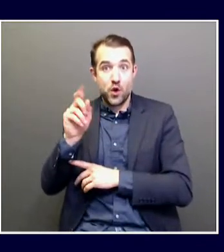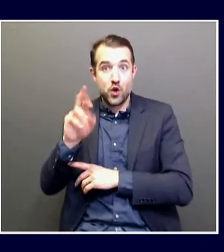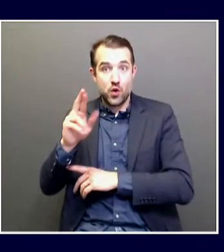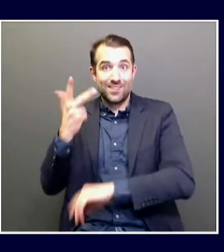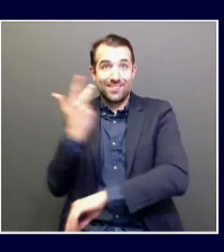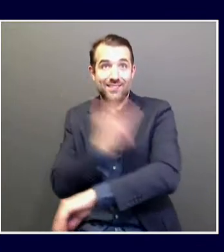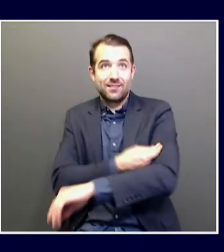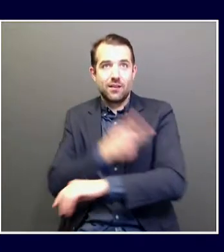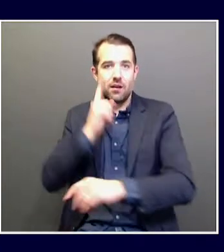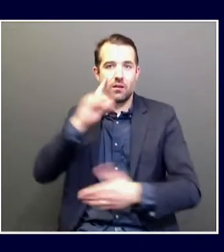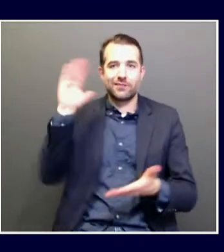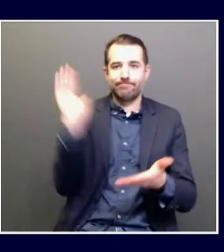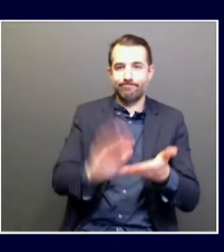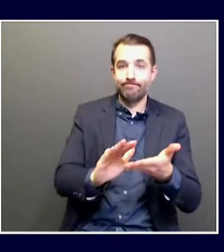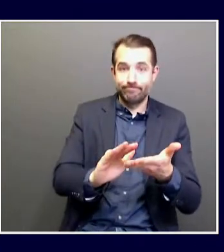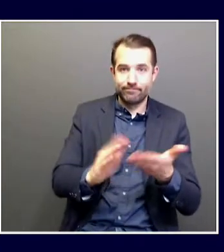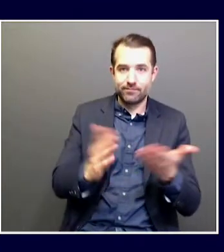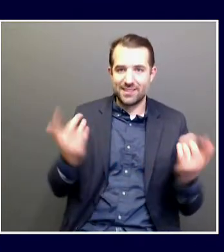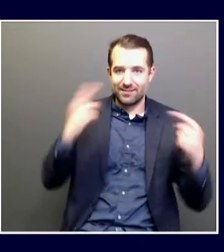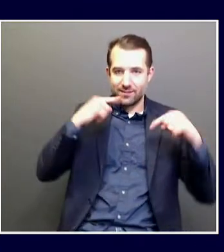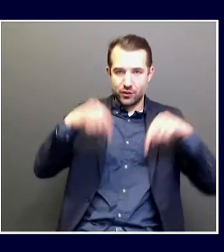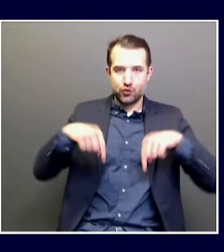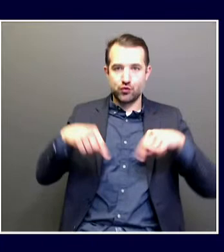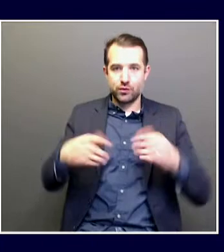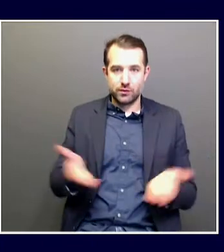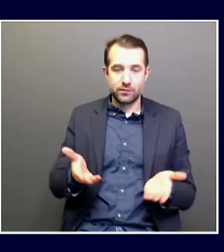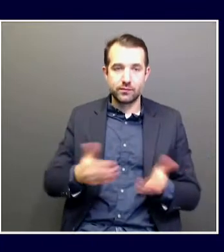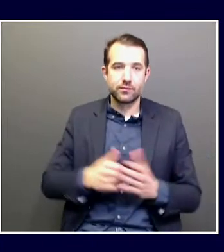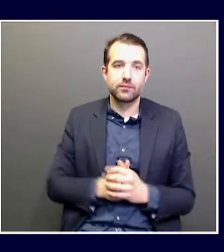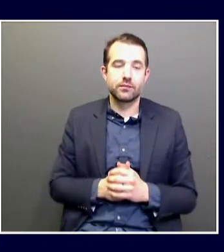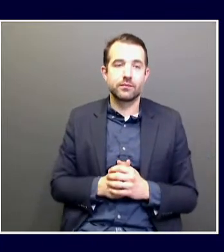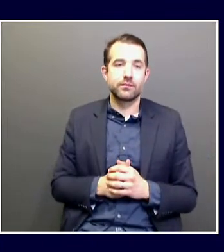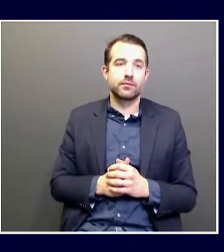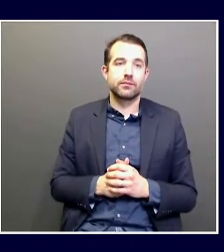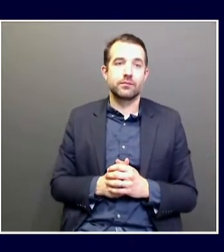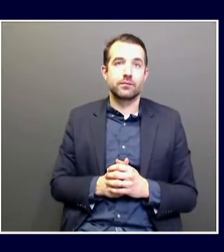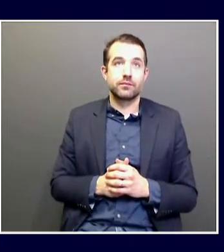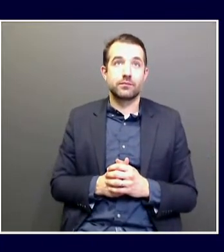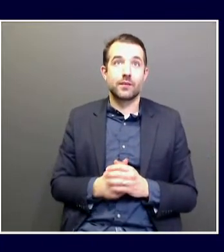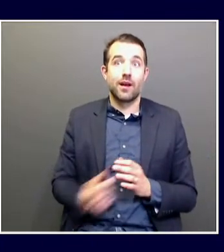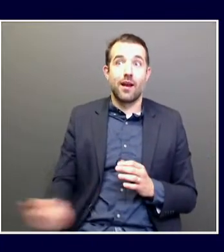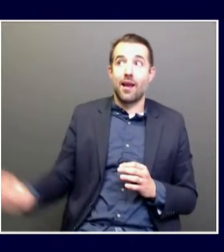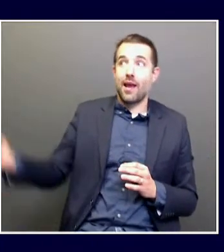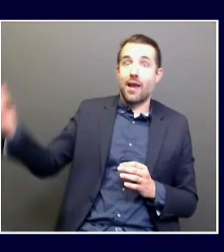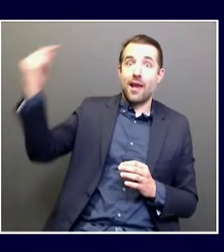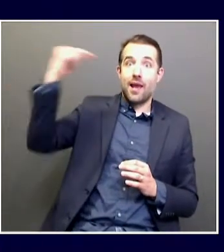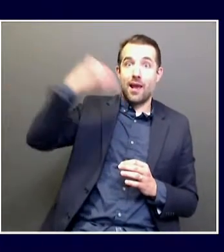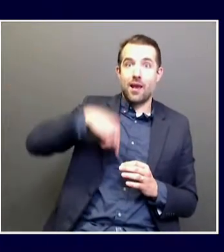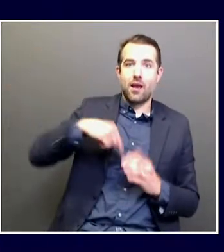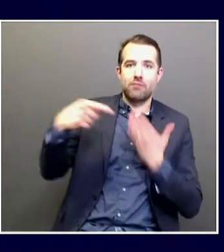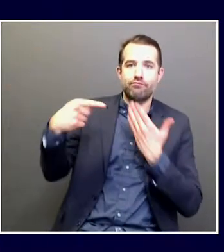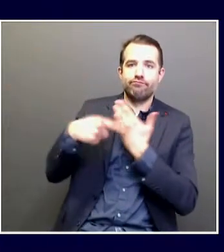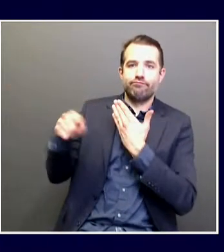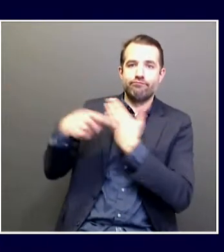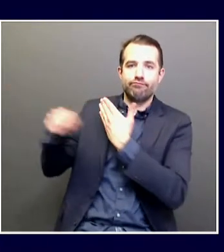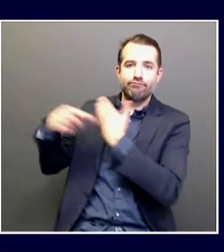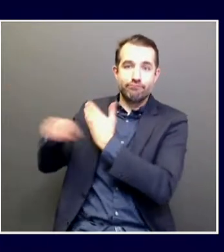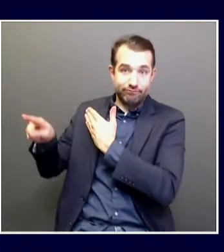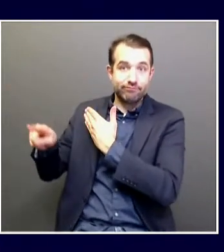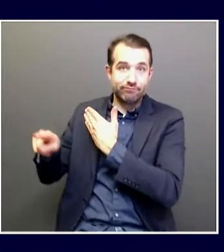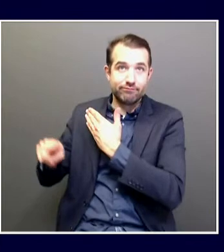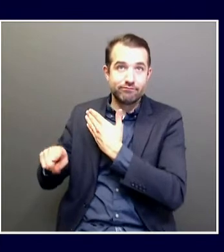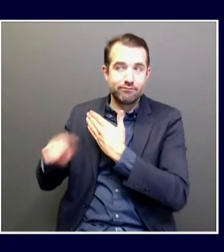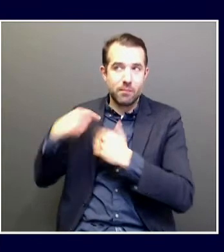trying to tamp down on cases that are here now, although it will do that as well. Let's hope. Thank you. Thanks,